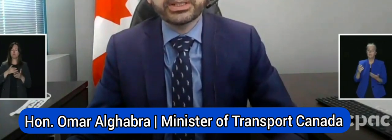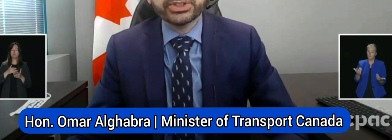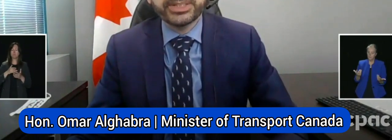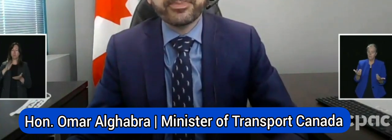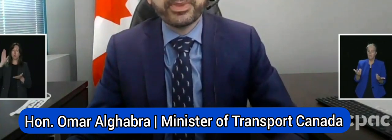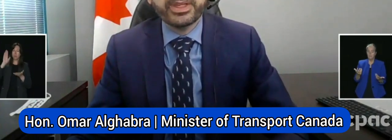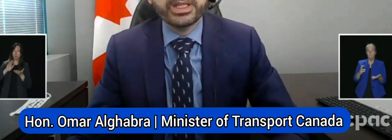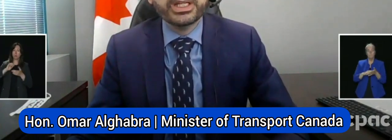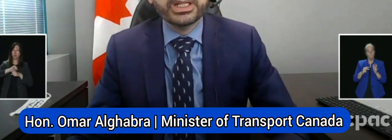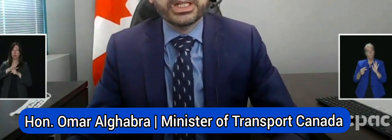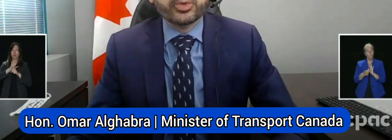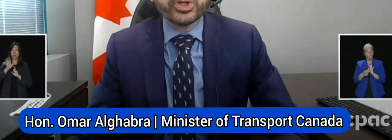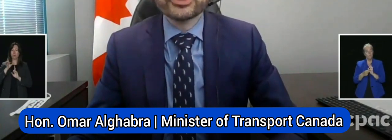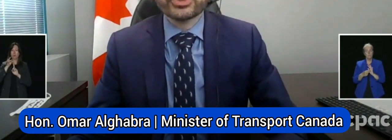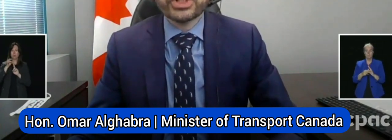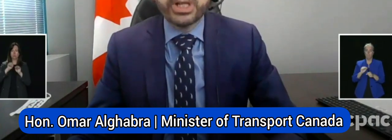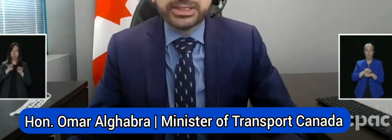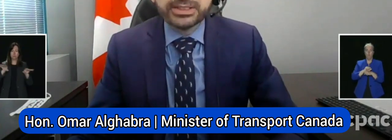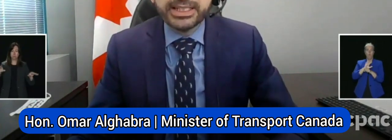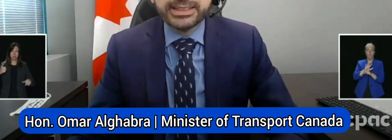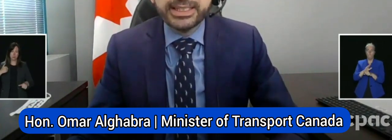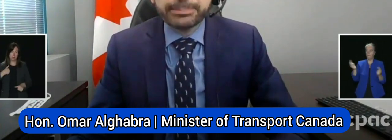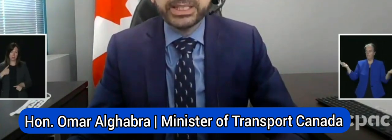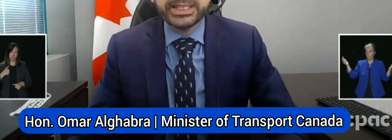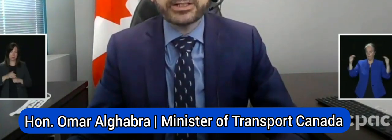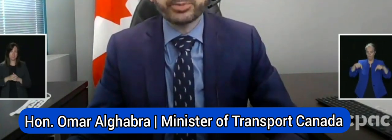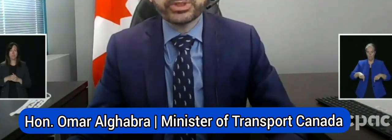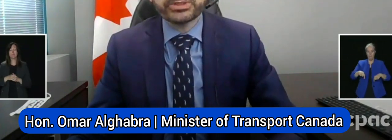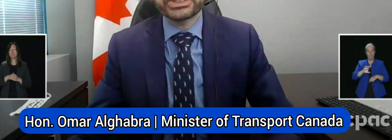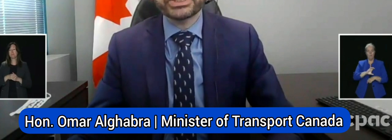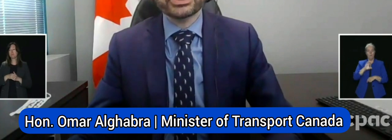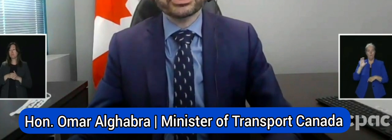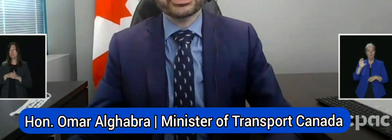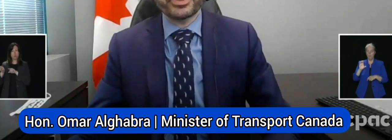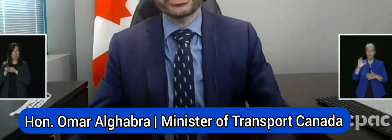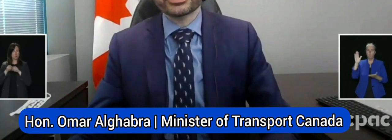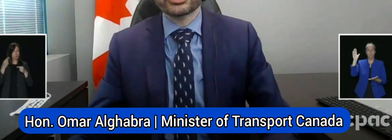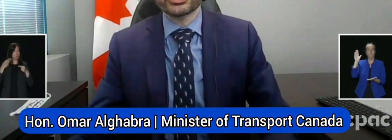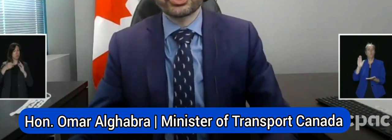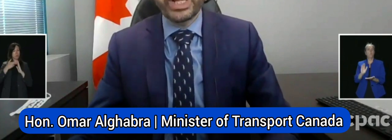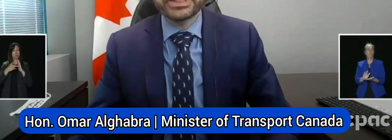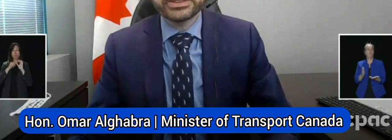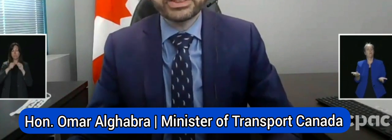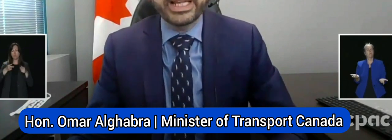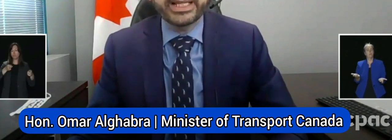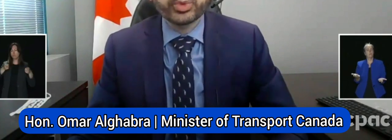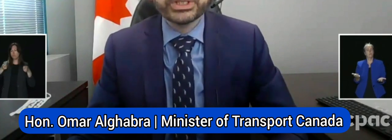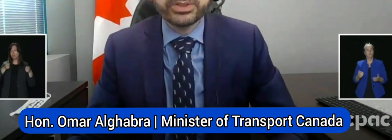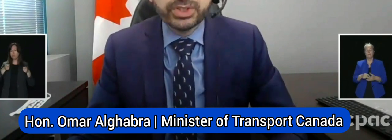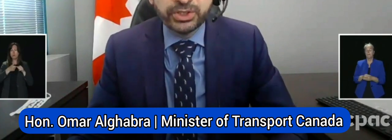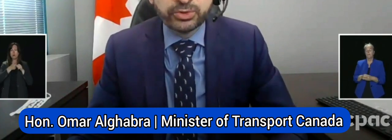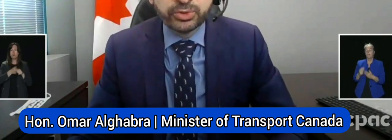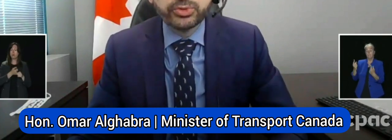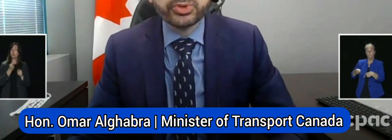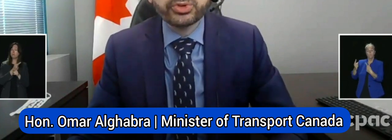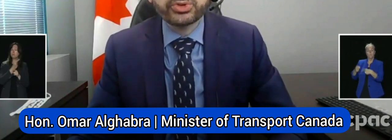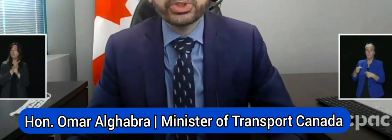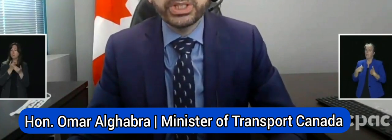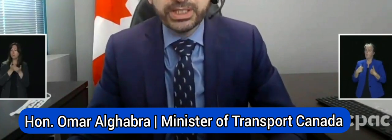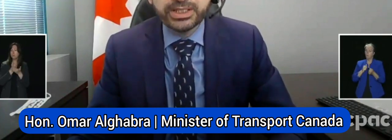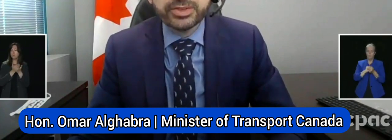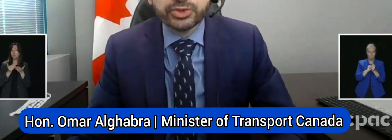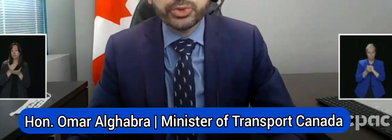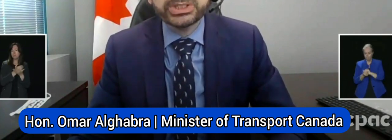COVID-19 into the country. We're also constantly adapting our border measures in response to new evidence and will continue to do